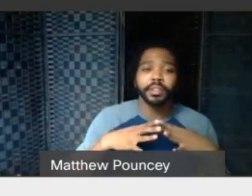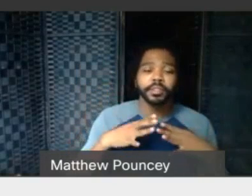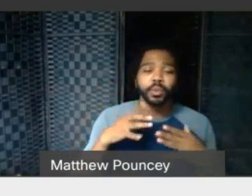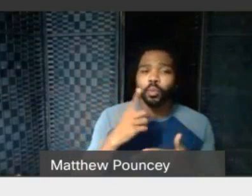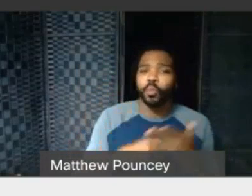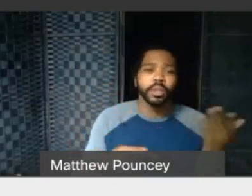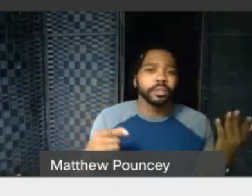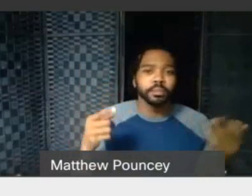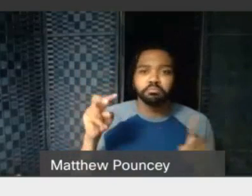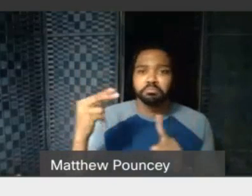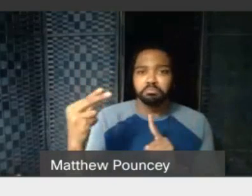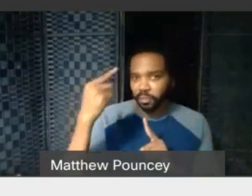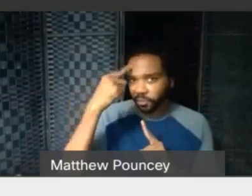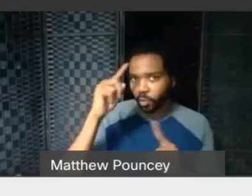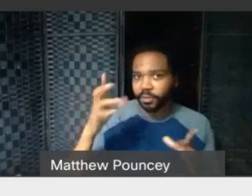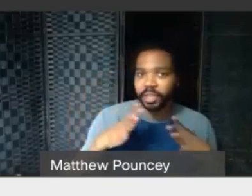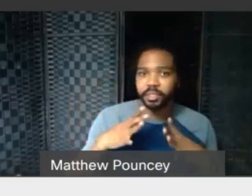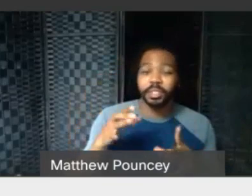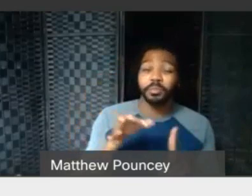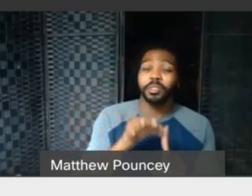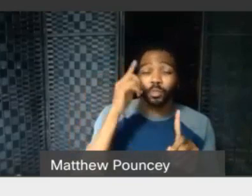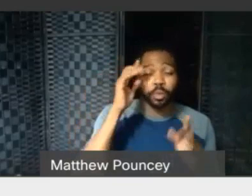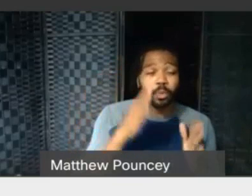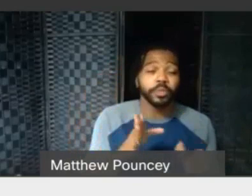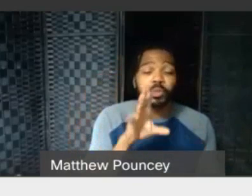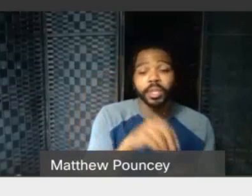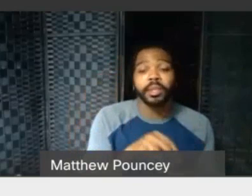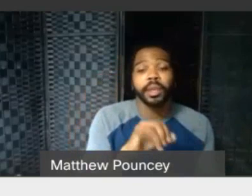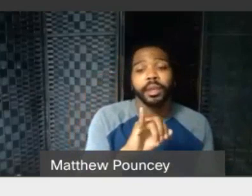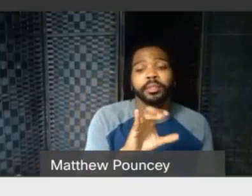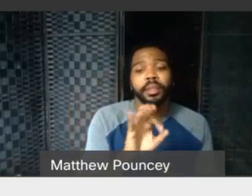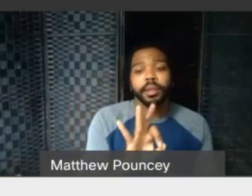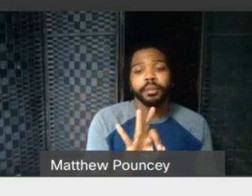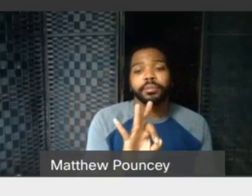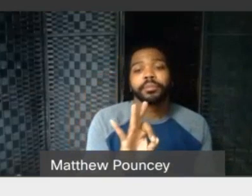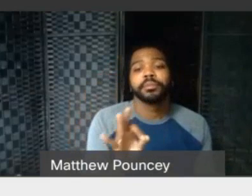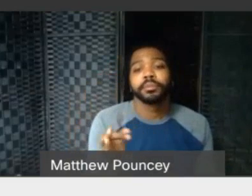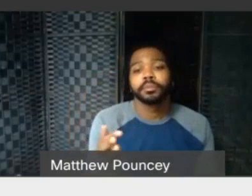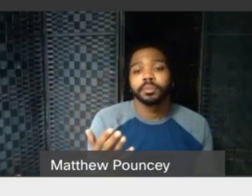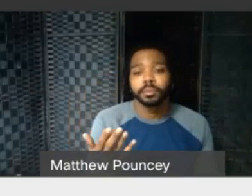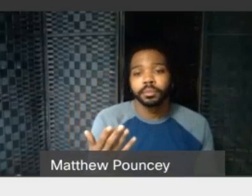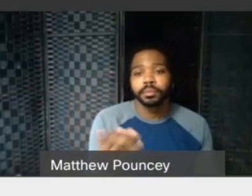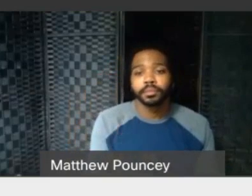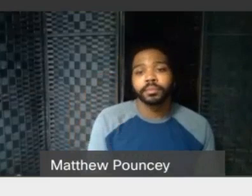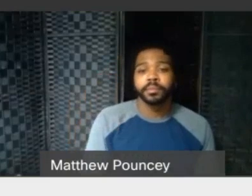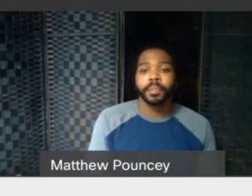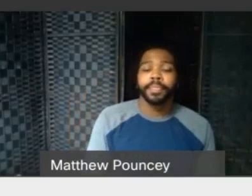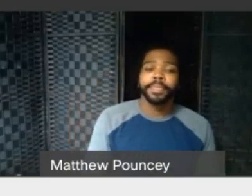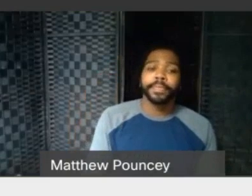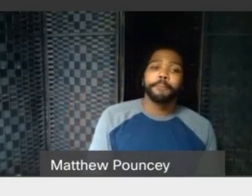the stance on vacations, especially for persons in an ICF? Is there guidance that speaks to this?